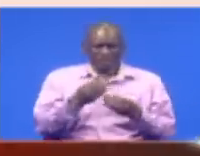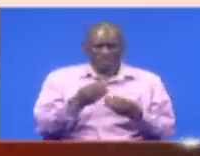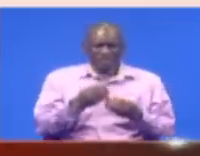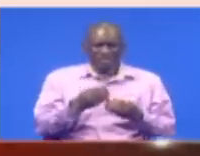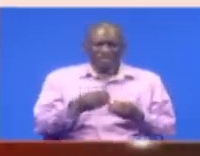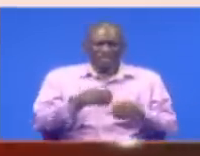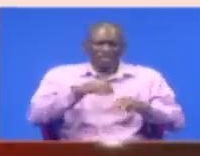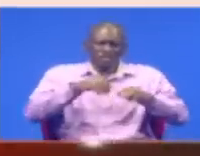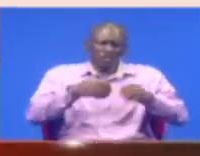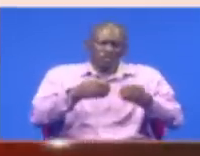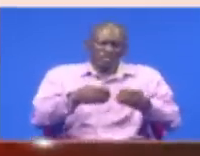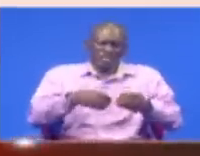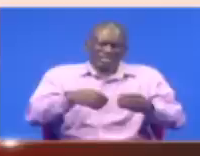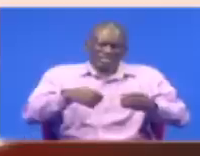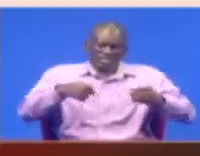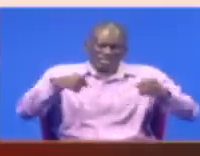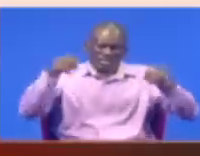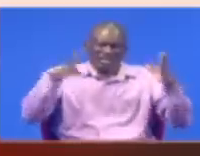tangible achievements